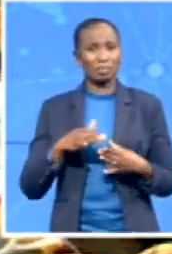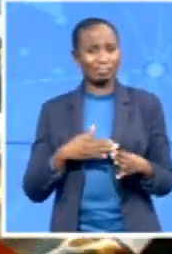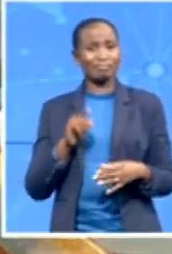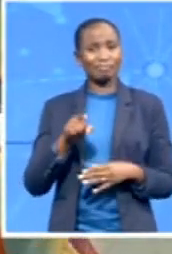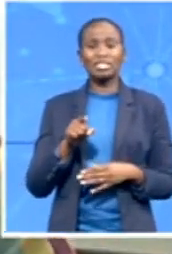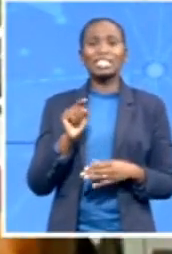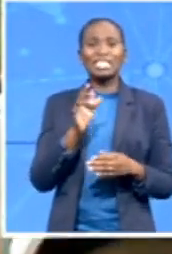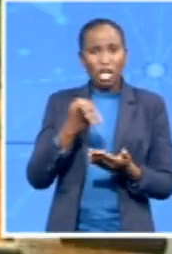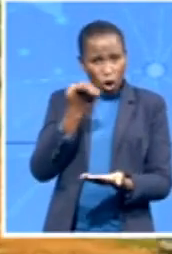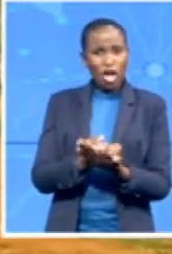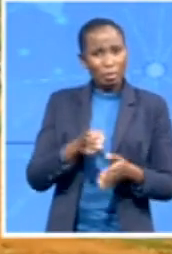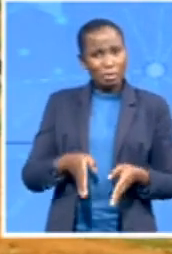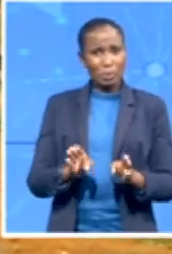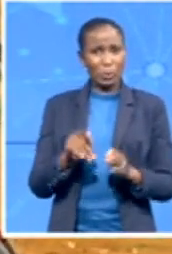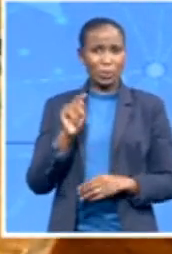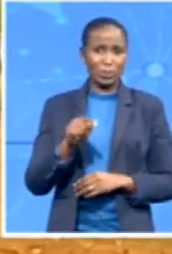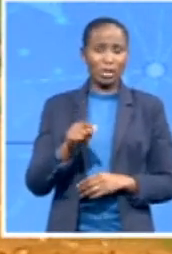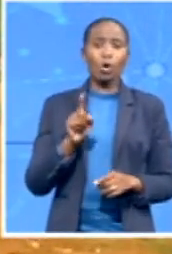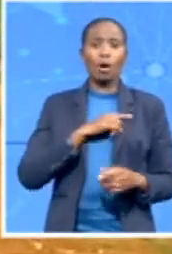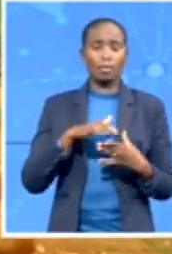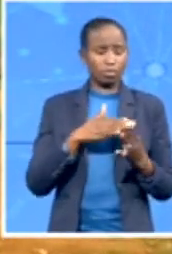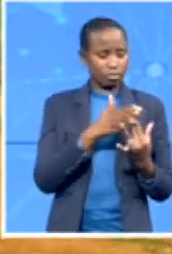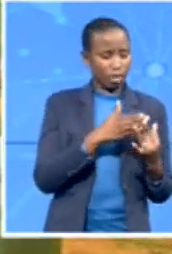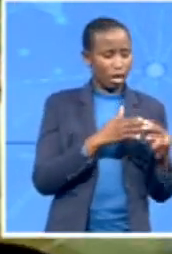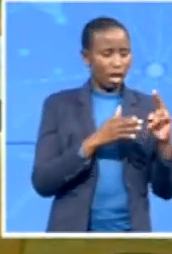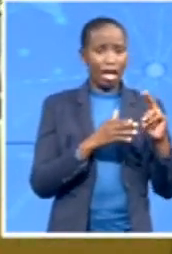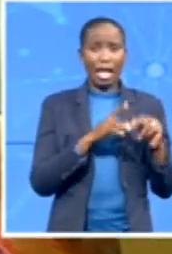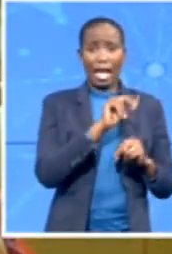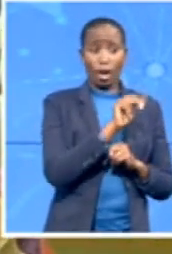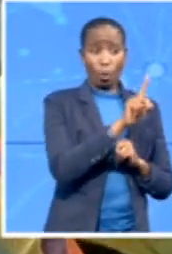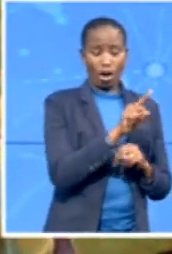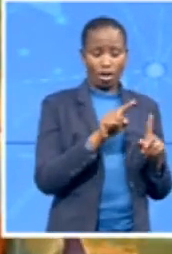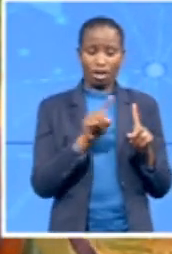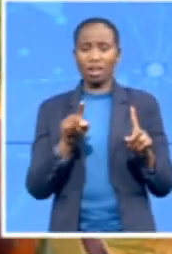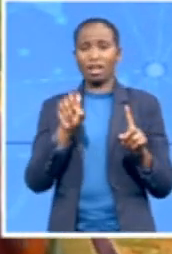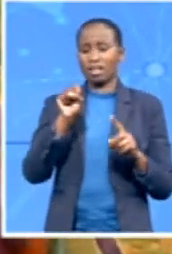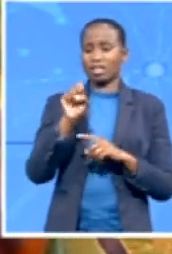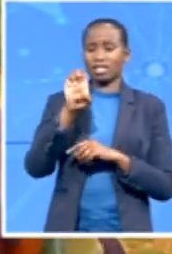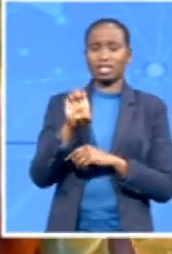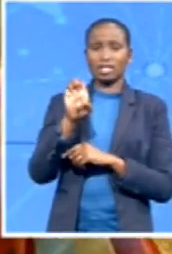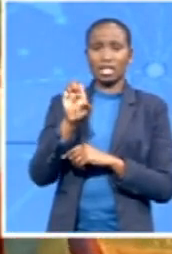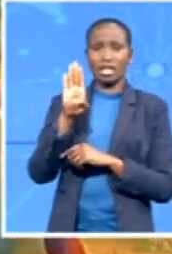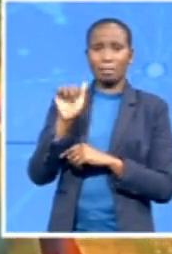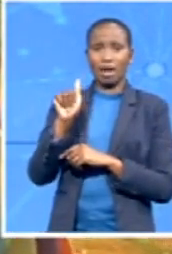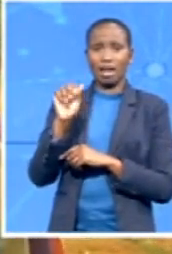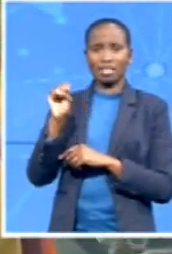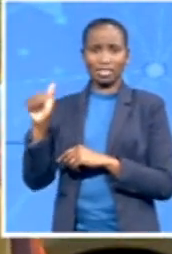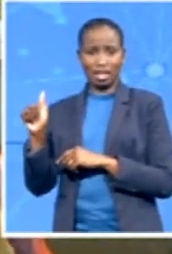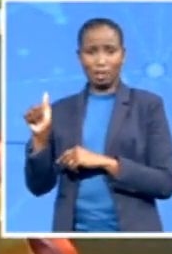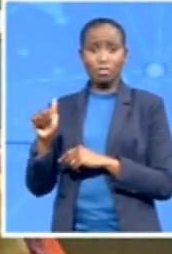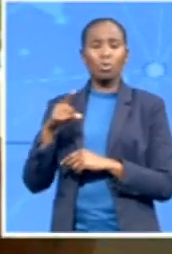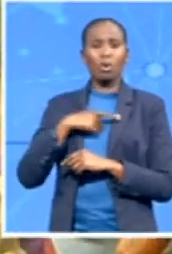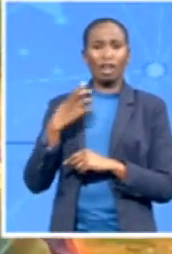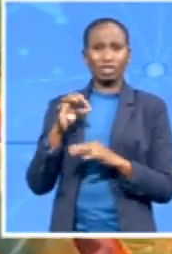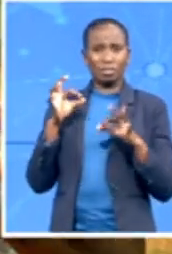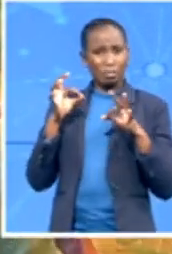between the N1 and Sibasa. And a lot of people here are involved in small-scale business, you know, like your agriculture,